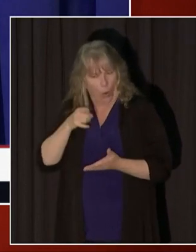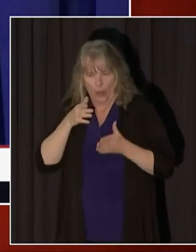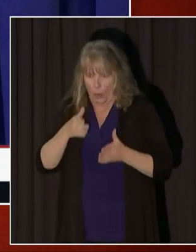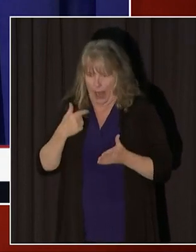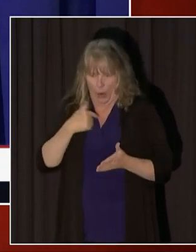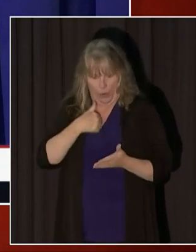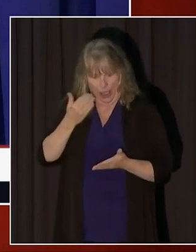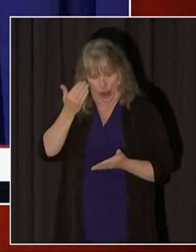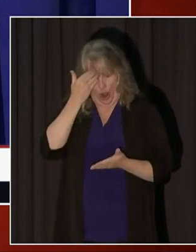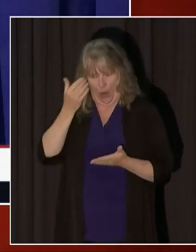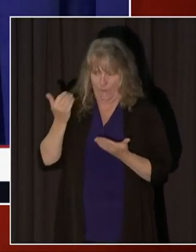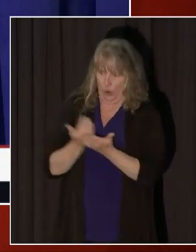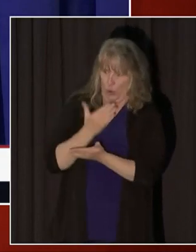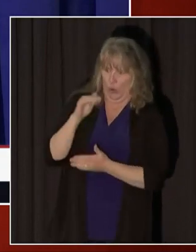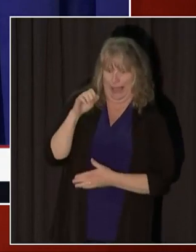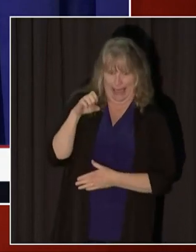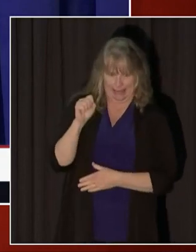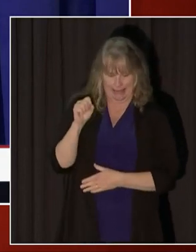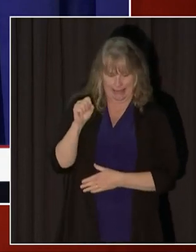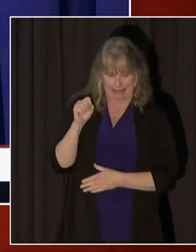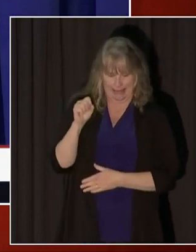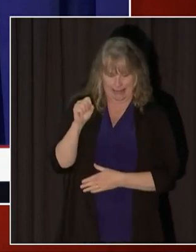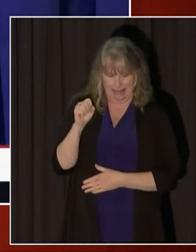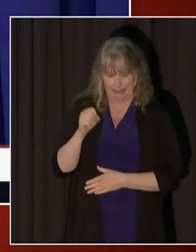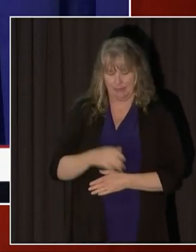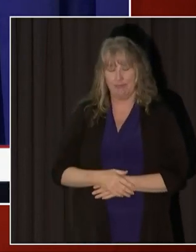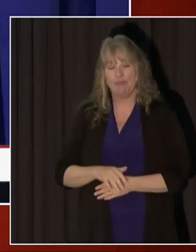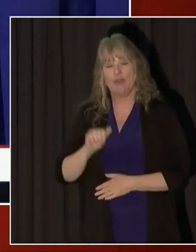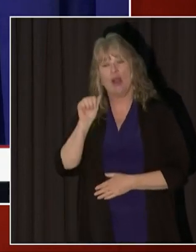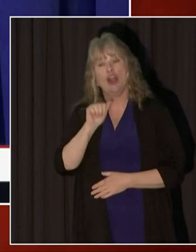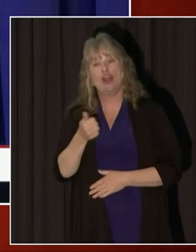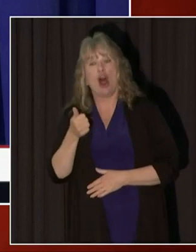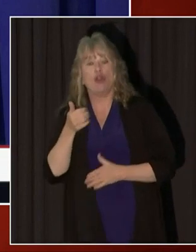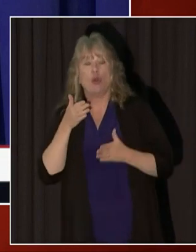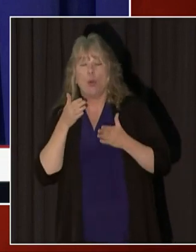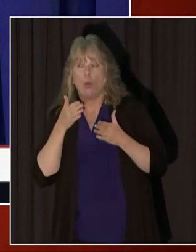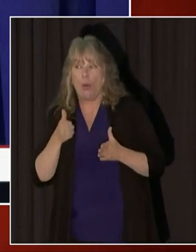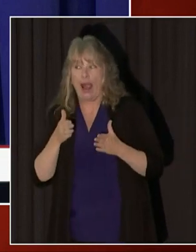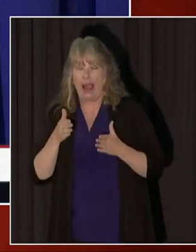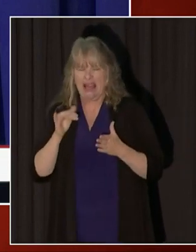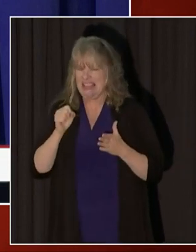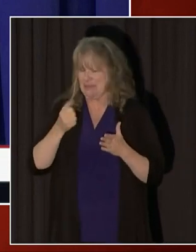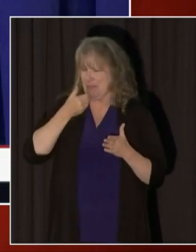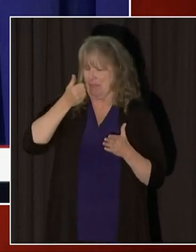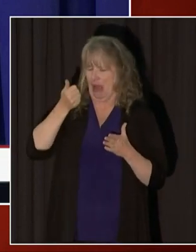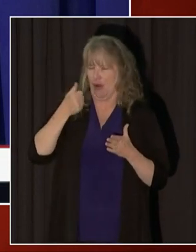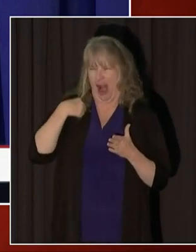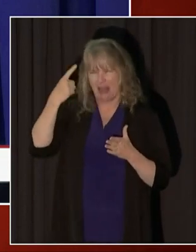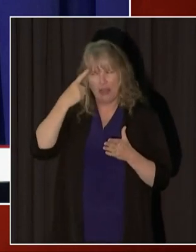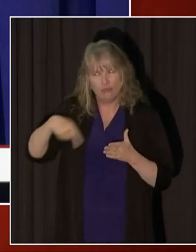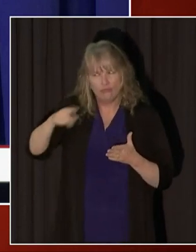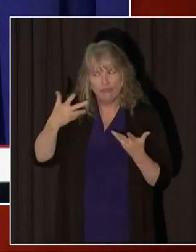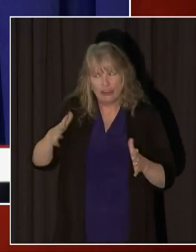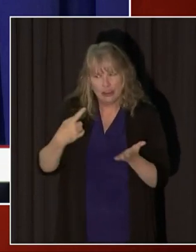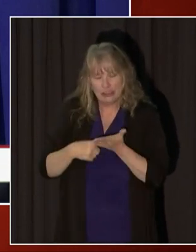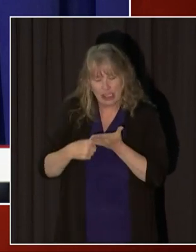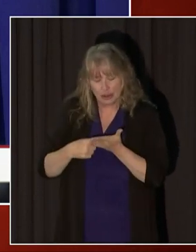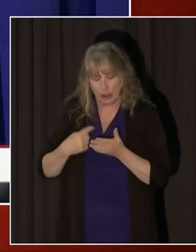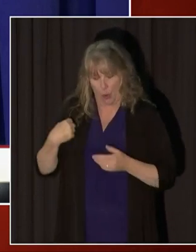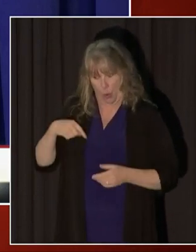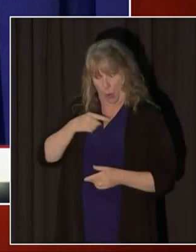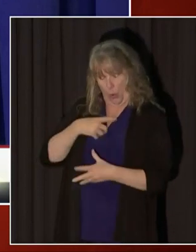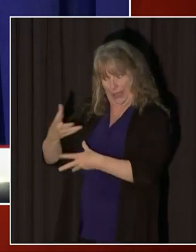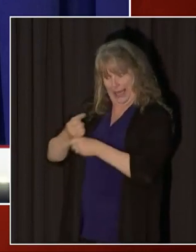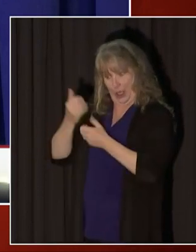inputs into the department. A much better indicator, and I think we've had this discussion before, is when we get those new